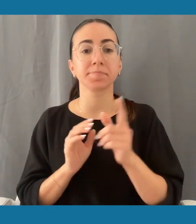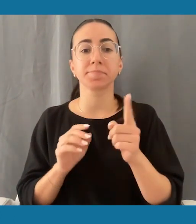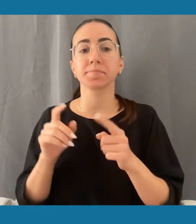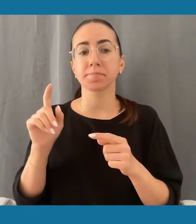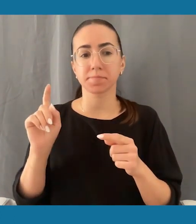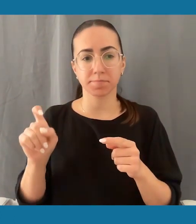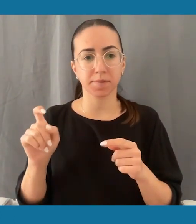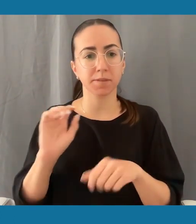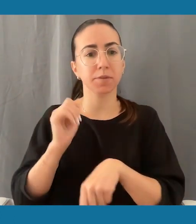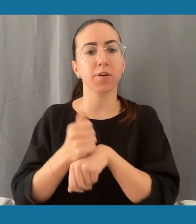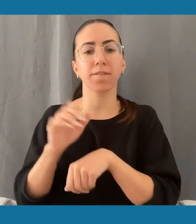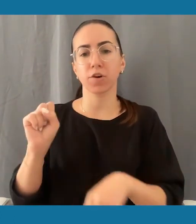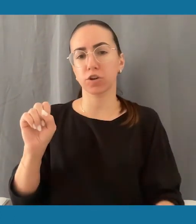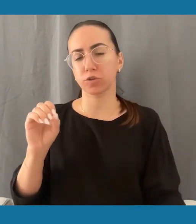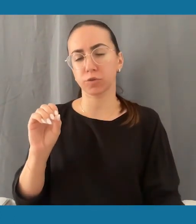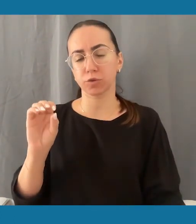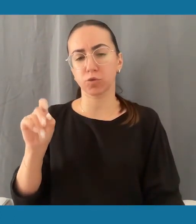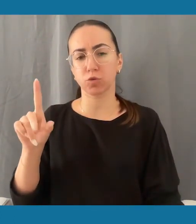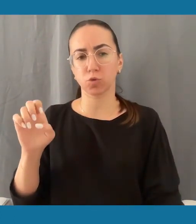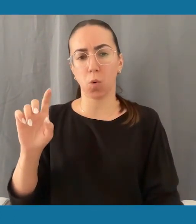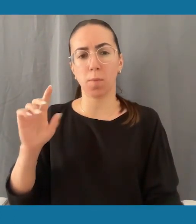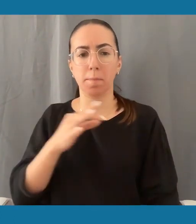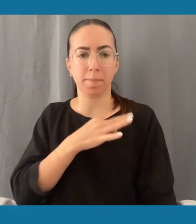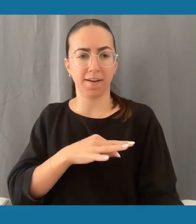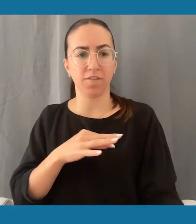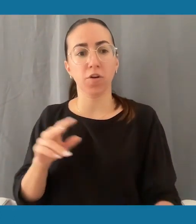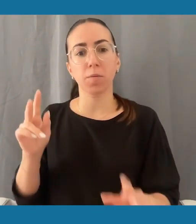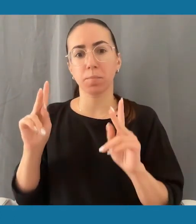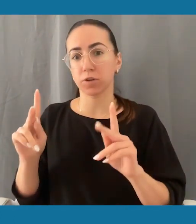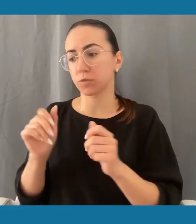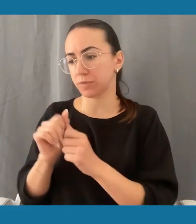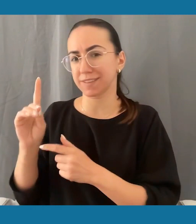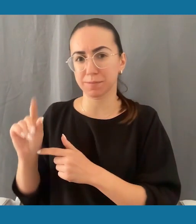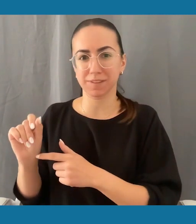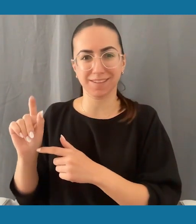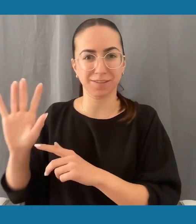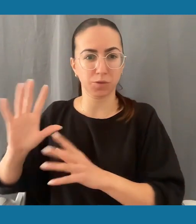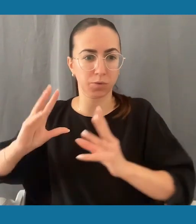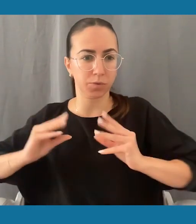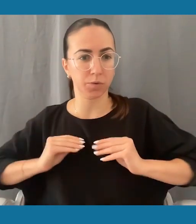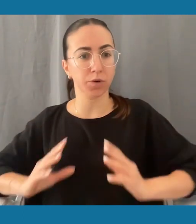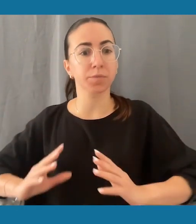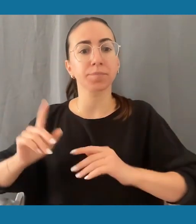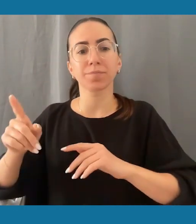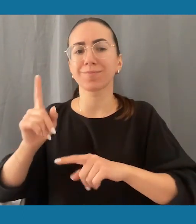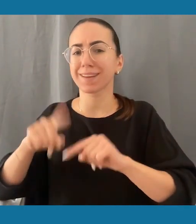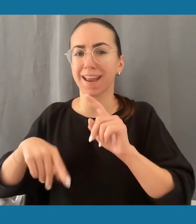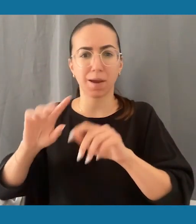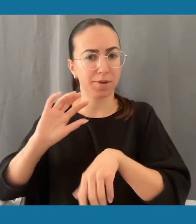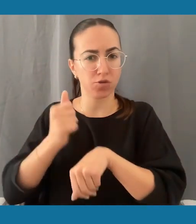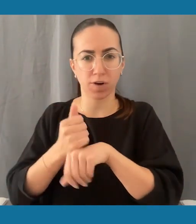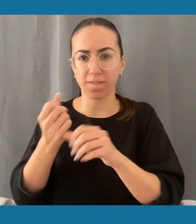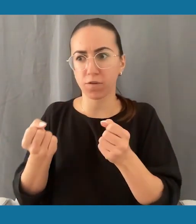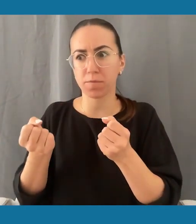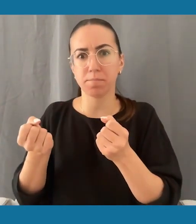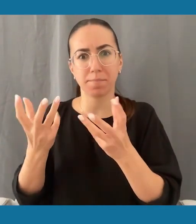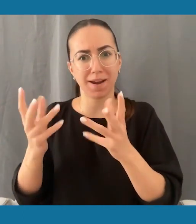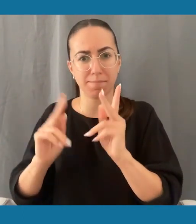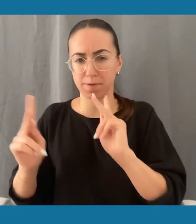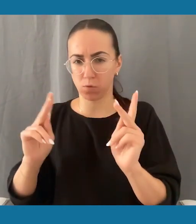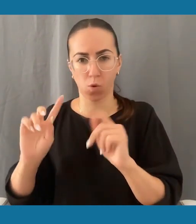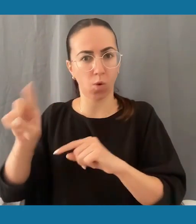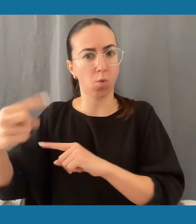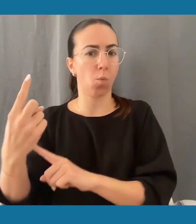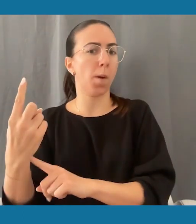must be created for the sole benefit of the individual with disabilities. It cannot be created for multiple parties.